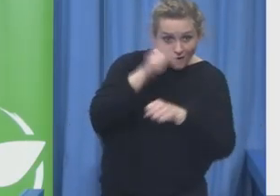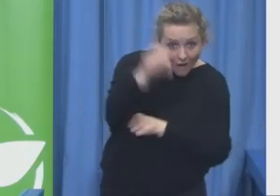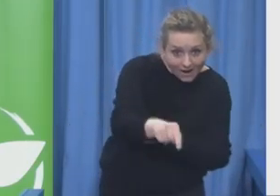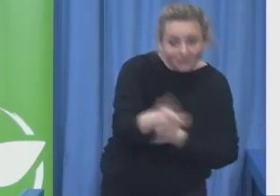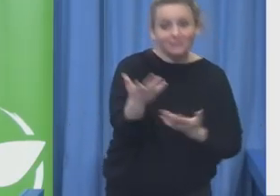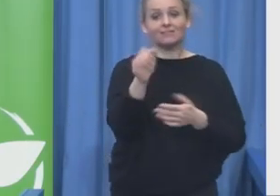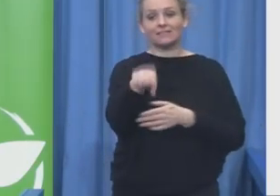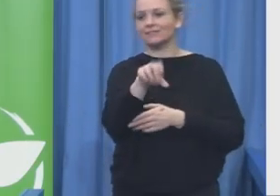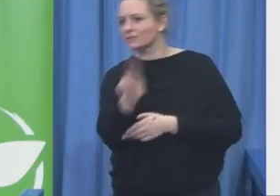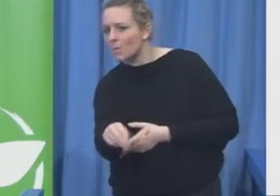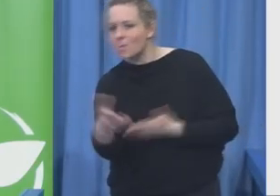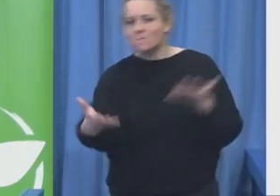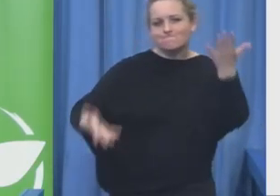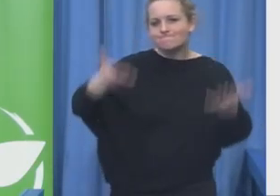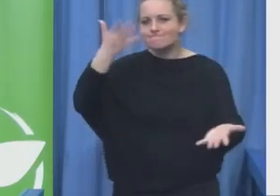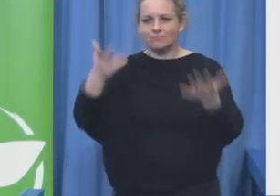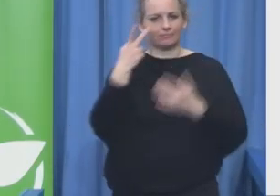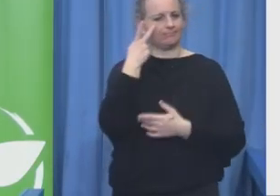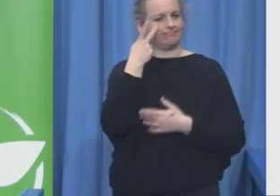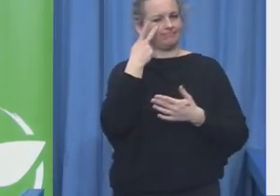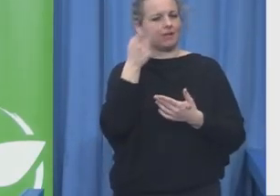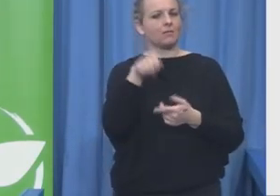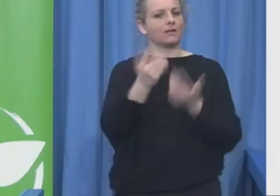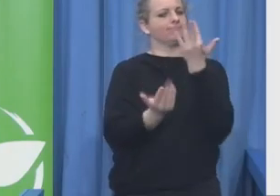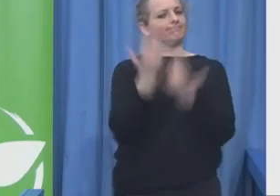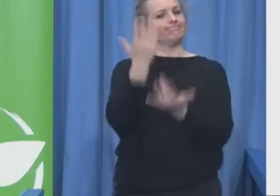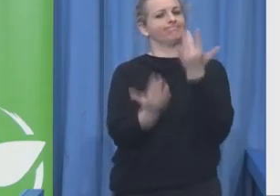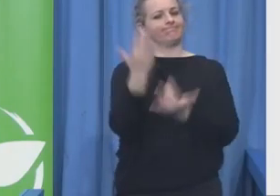in boxes? Are we actually